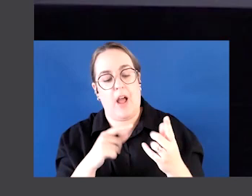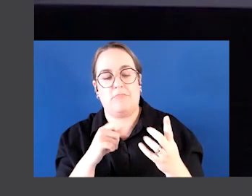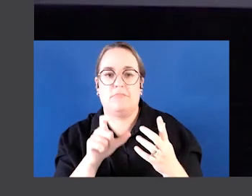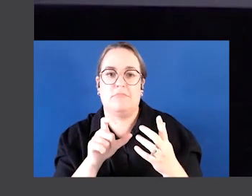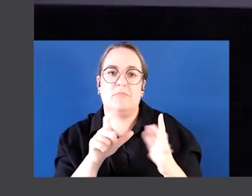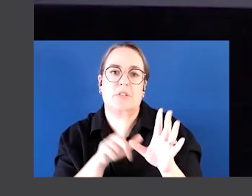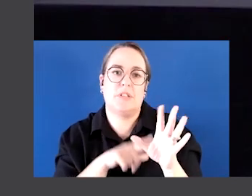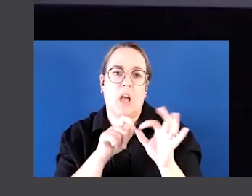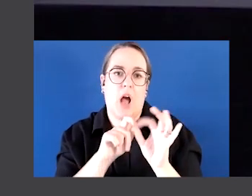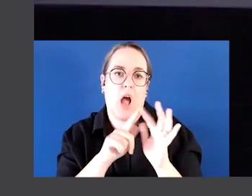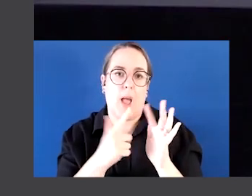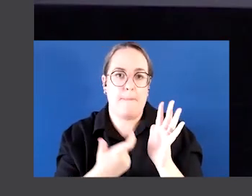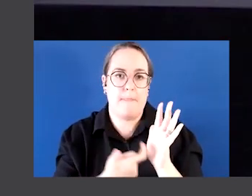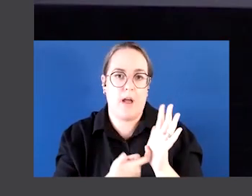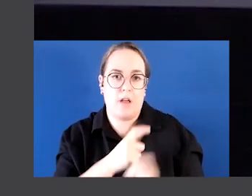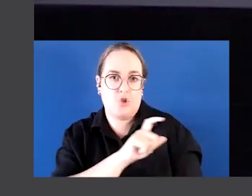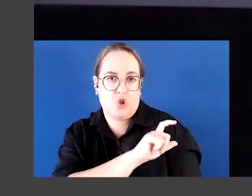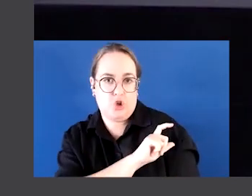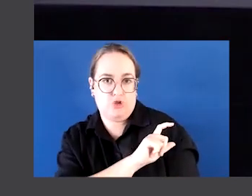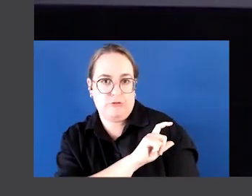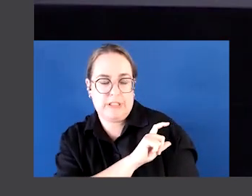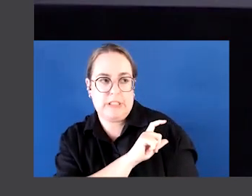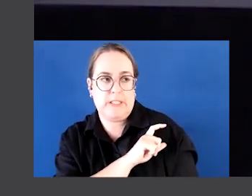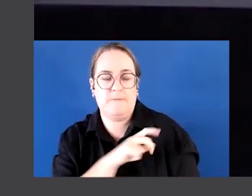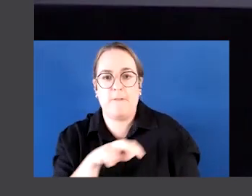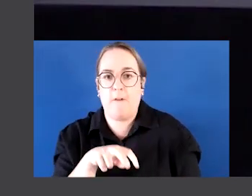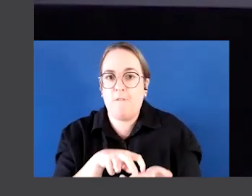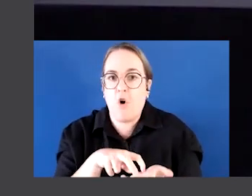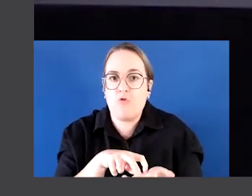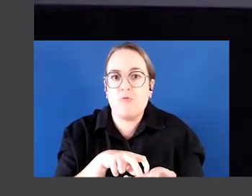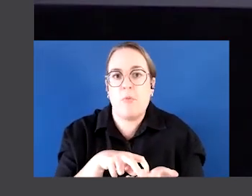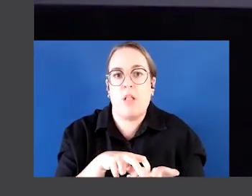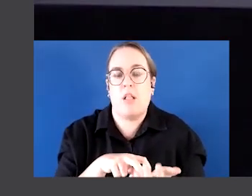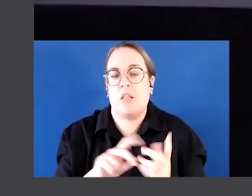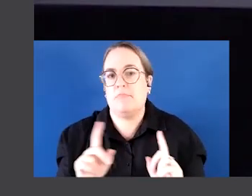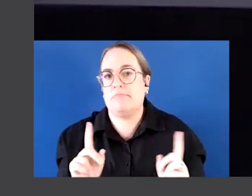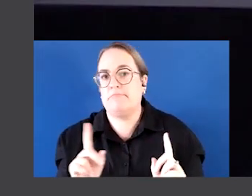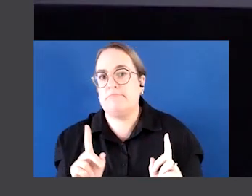particularly focused on cybersecurity vulnerabilities.